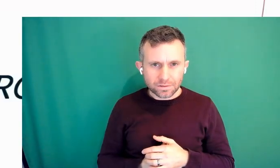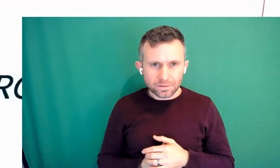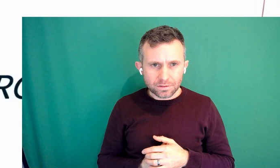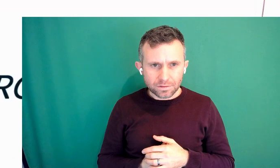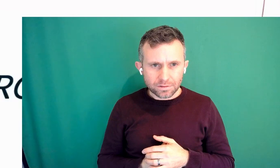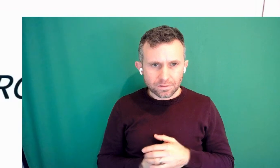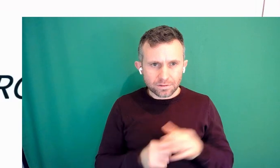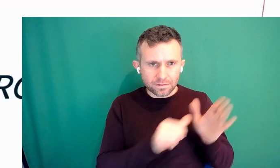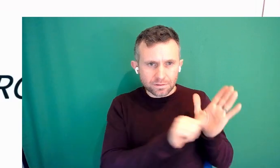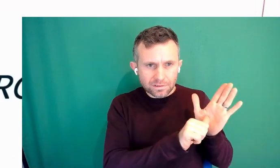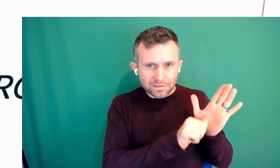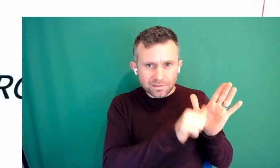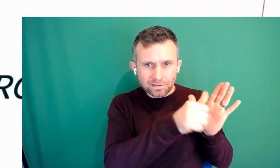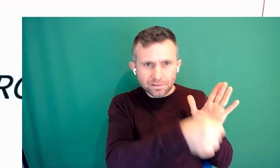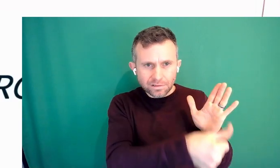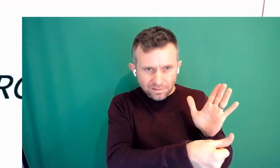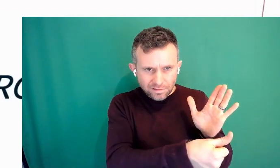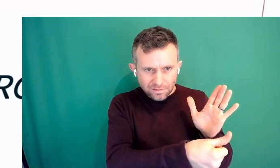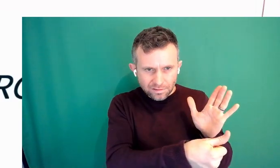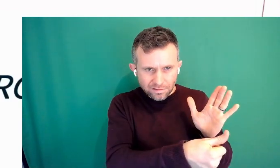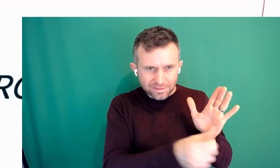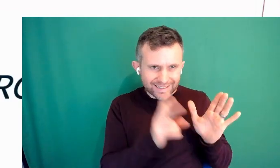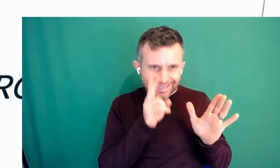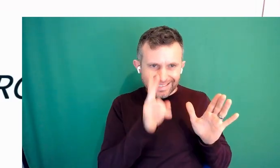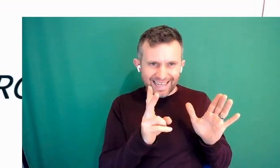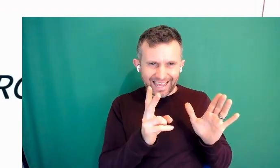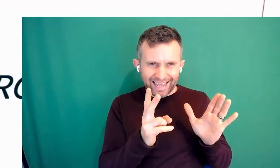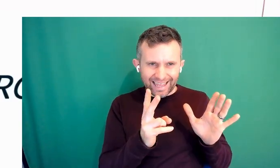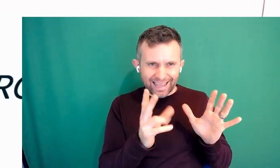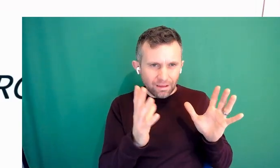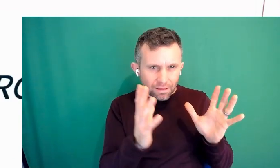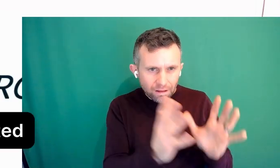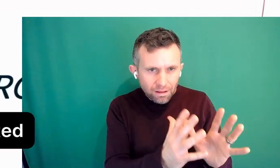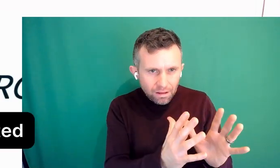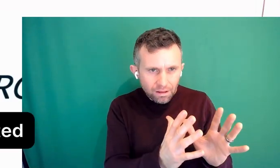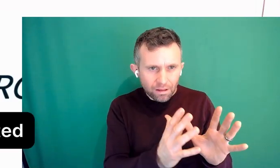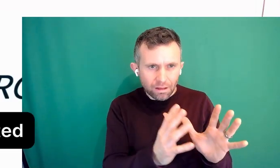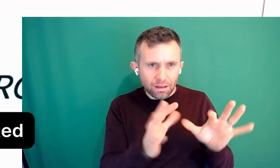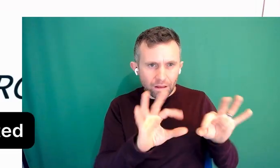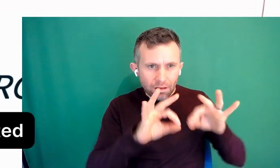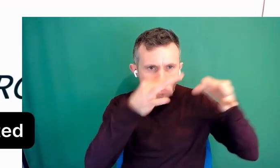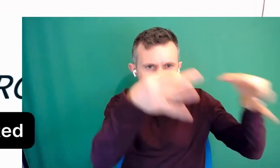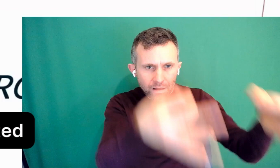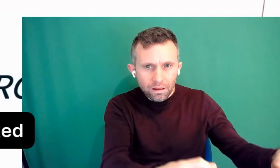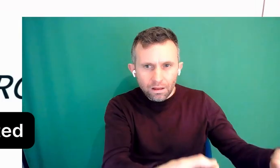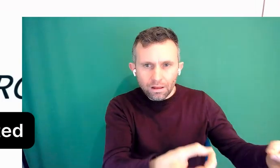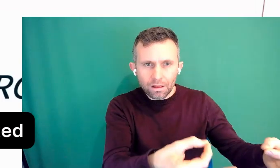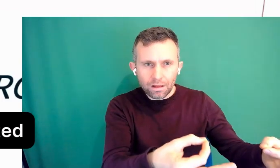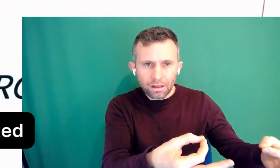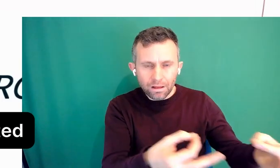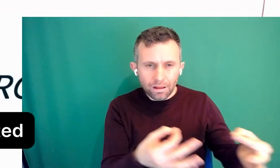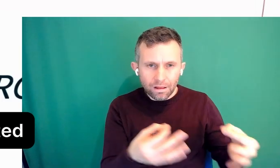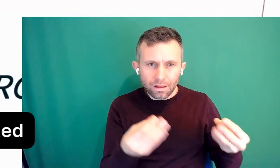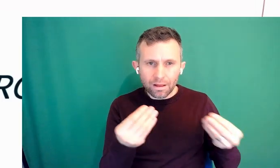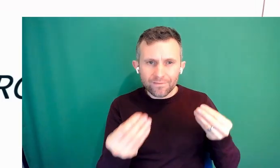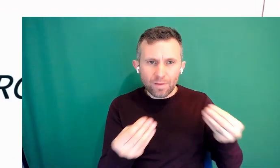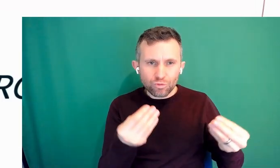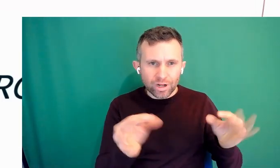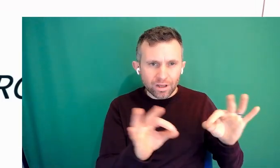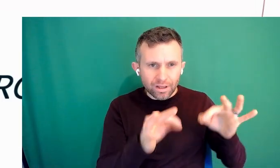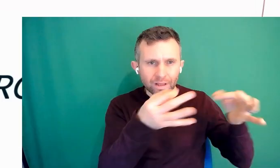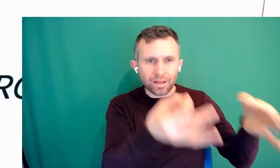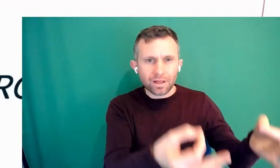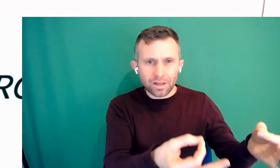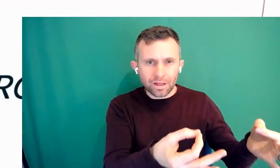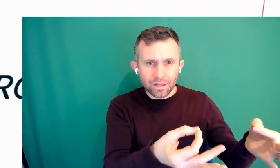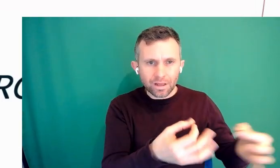Here is a close-up painting of the grave. Although the dimensions are somewhat exaggerated by the